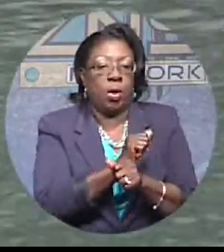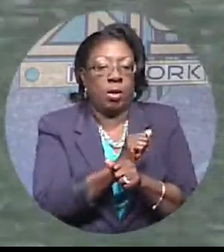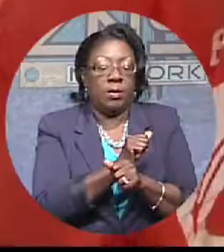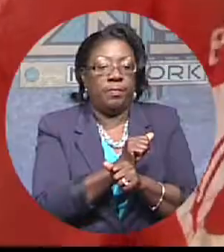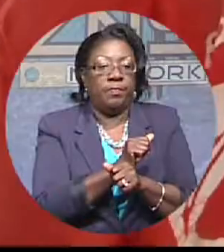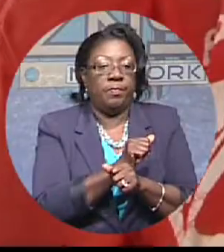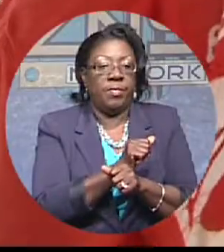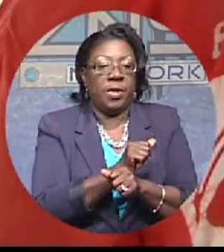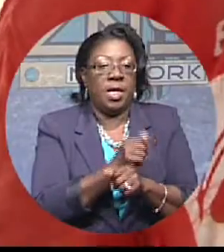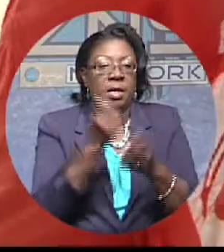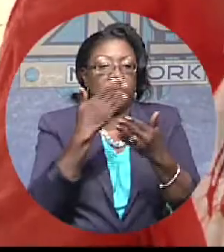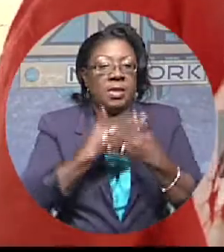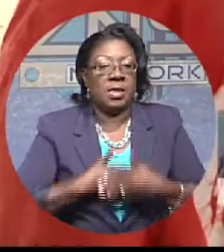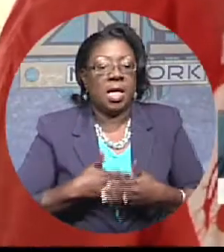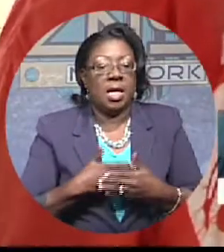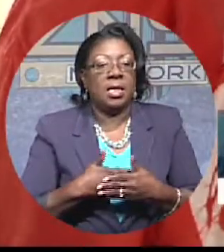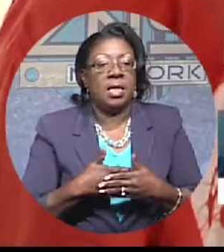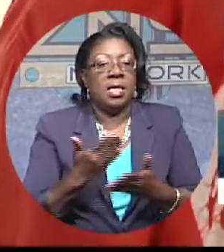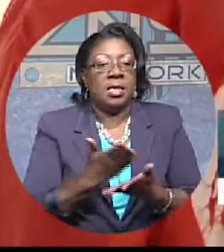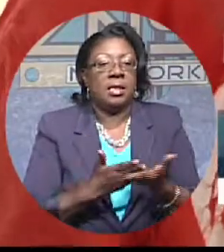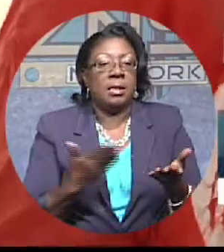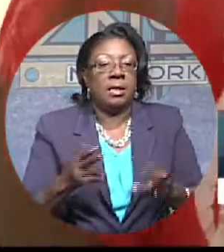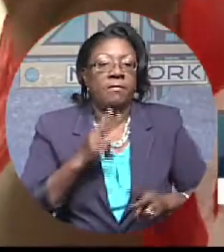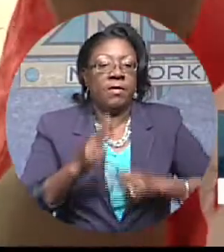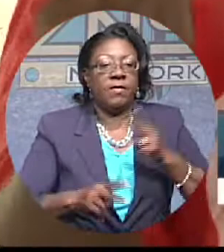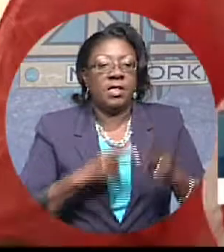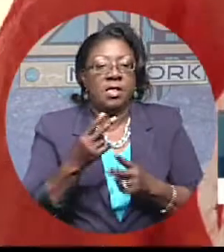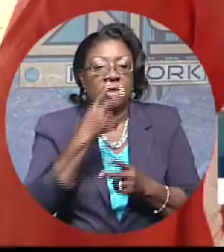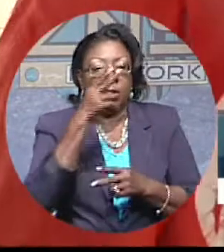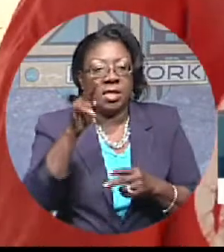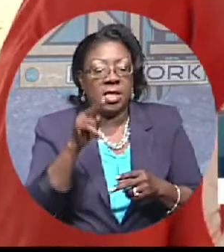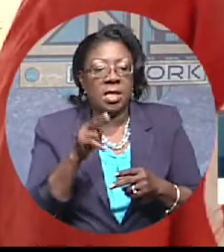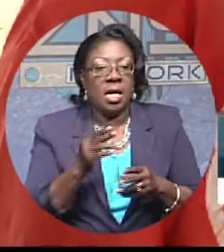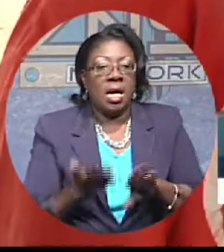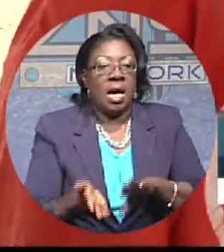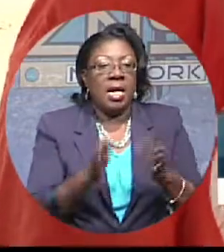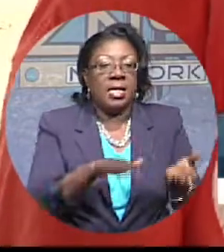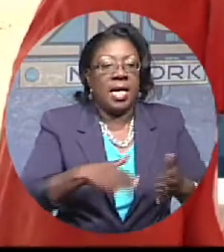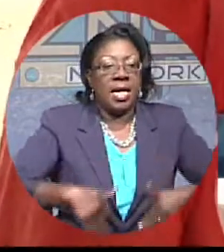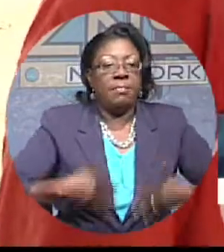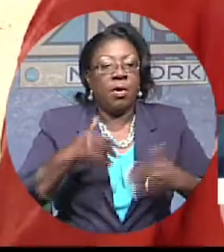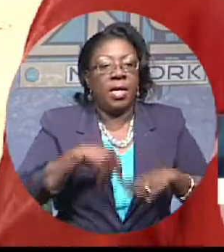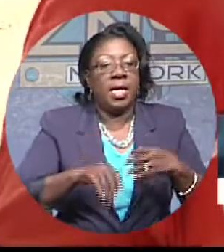know, something for the tourists to witness, to see a dead body down there